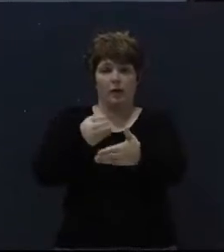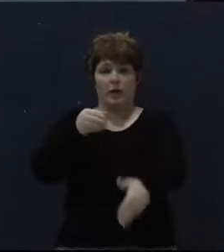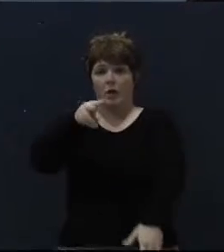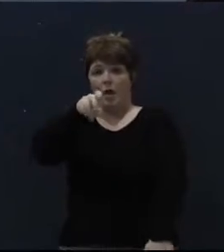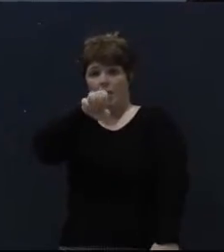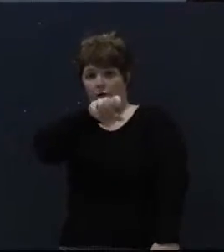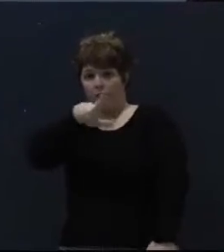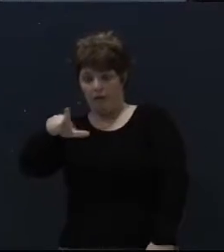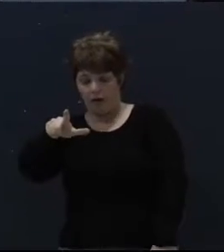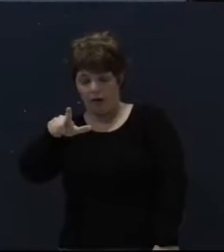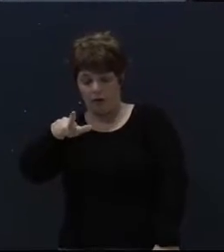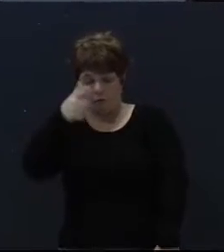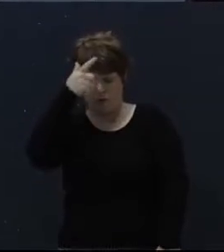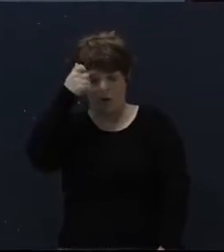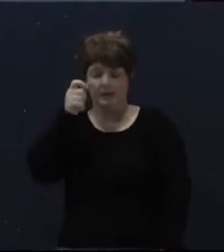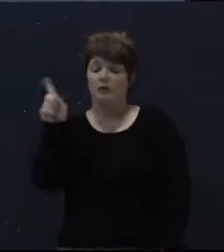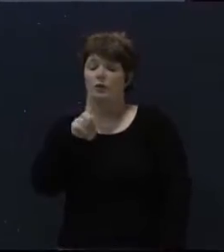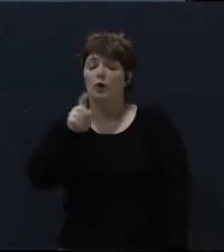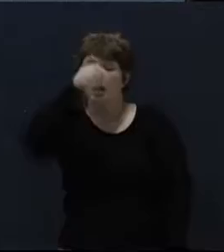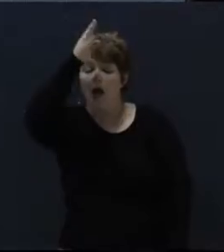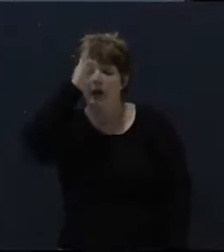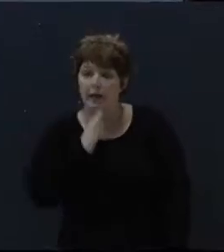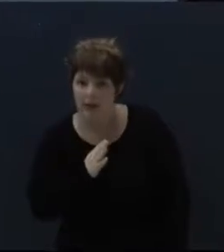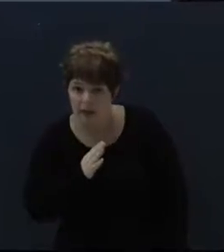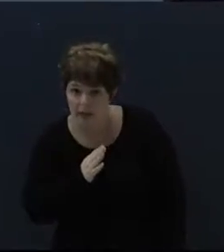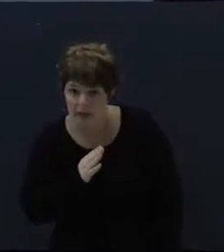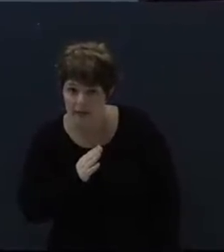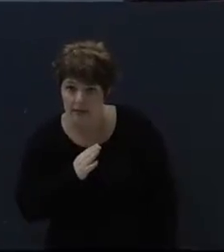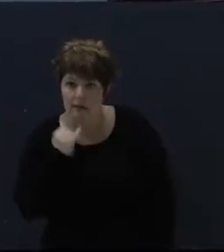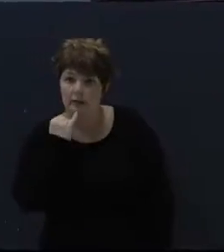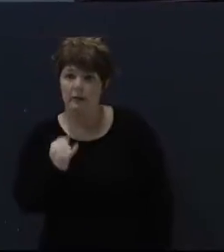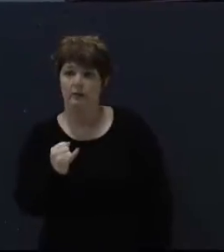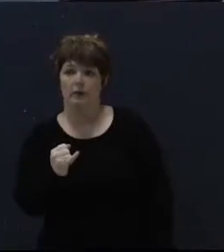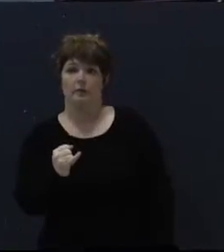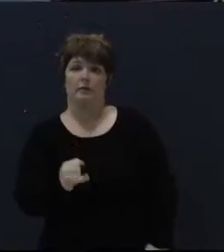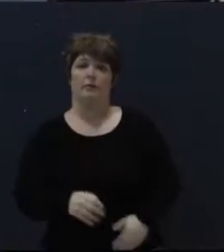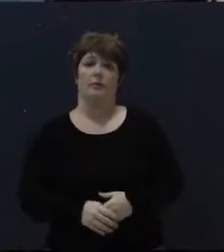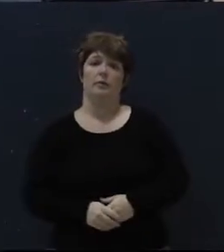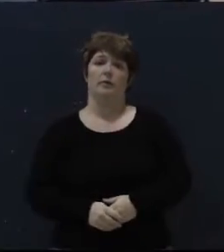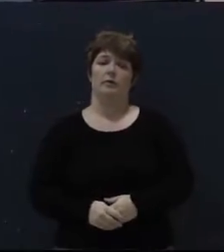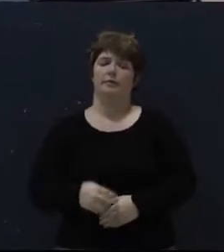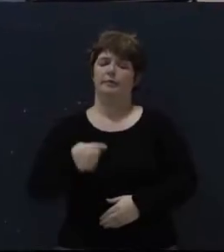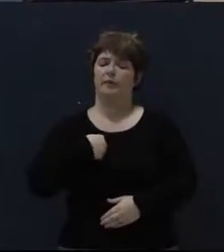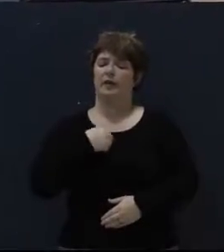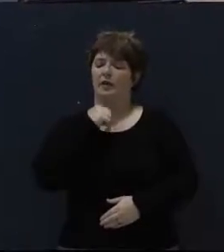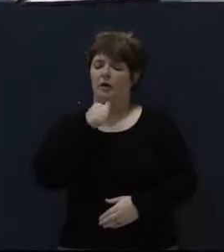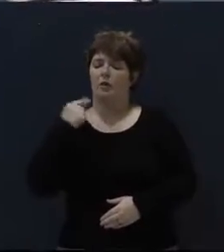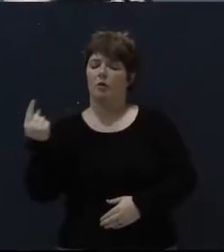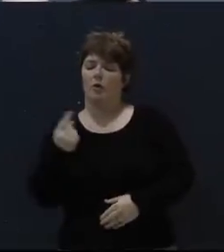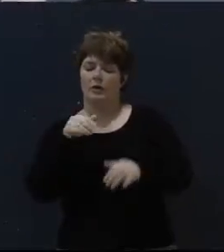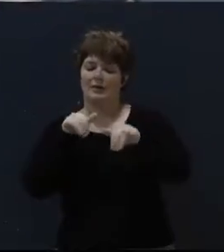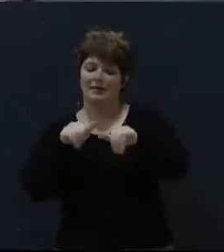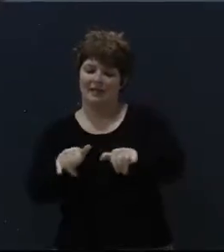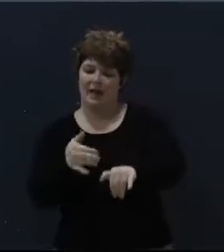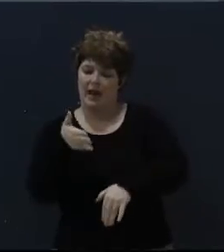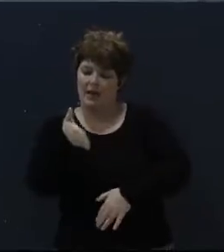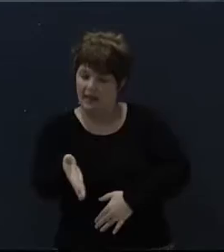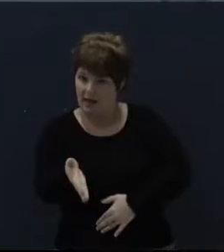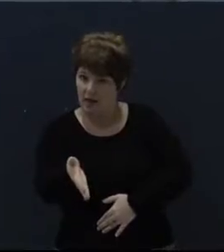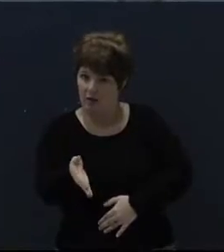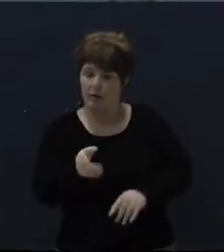Because that's where God is. See, I want to tell you something. I don't always stay there. But that's where I want to